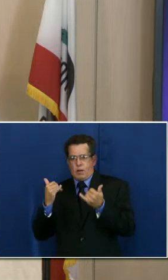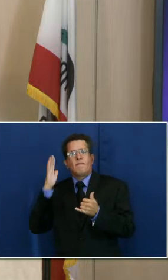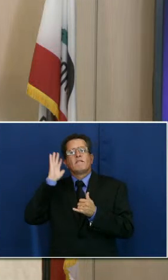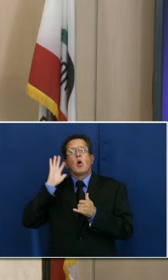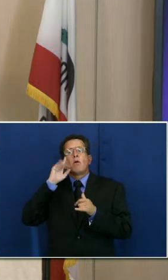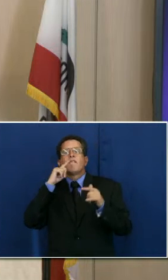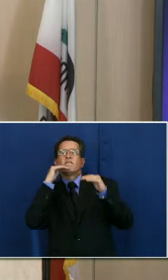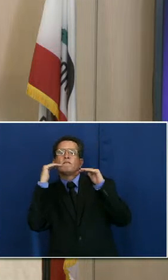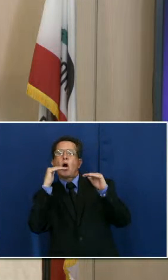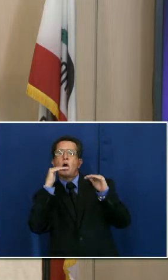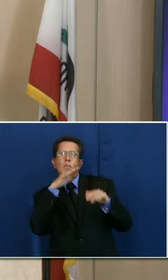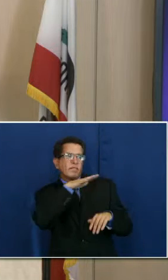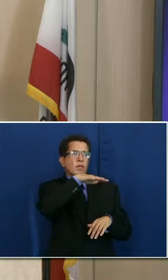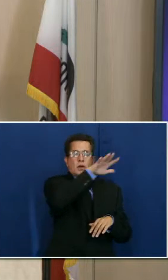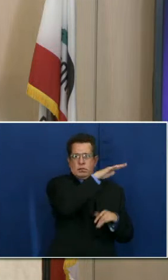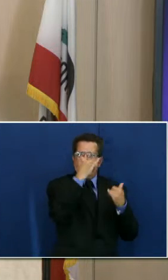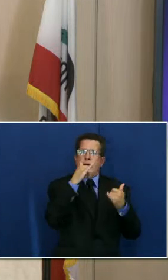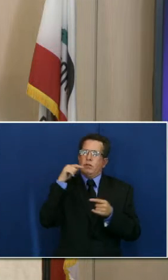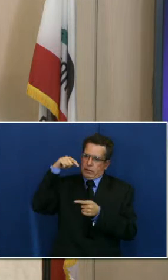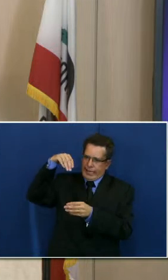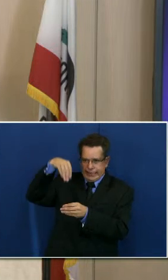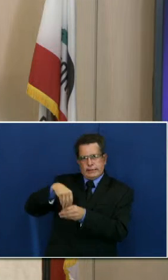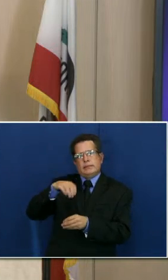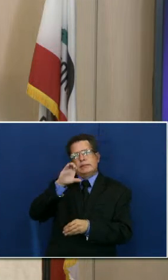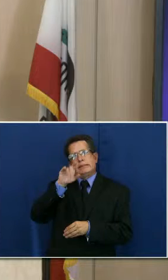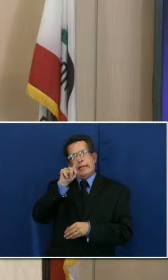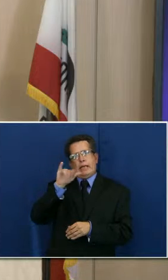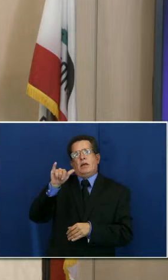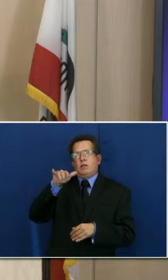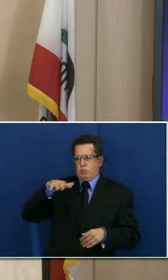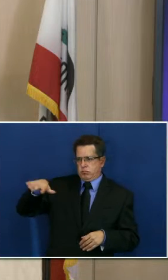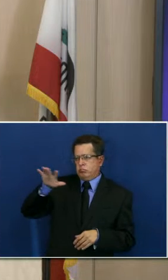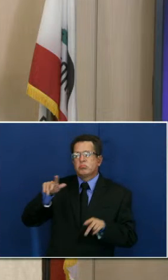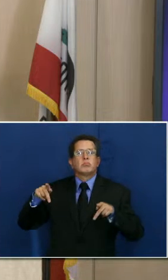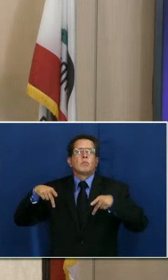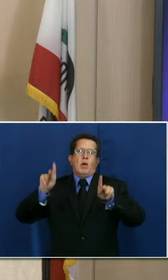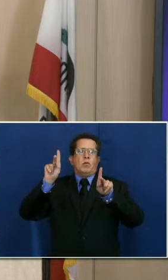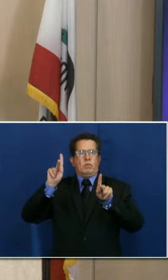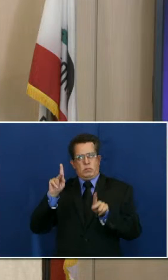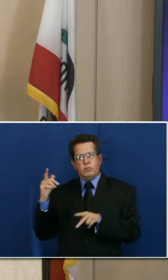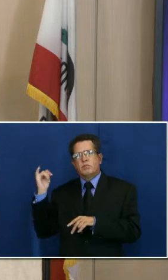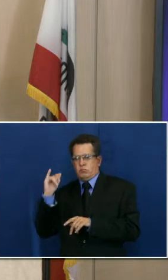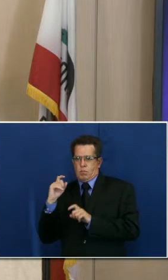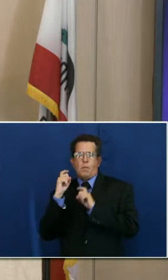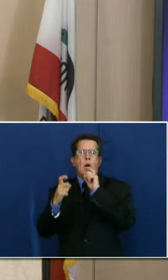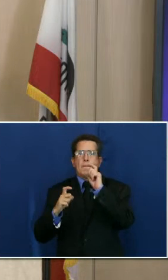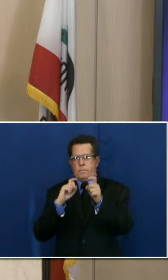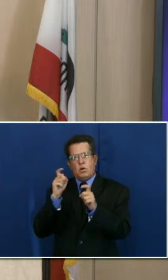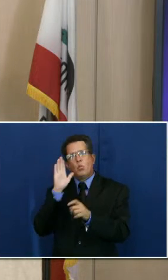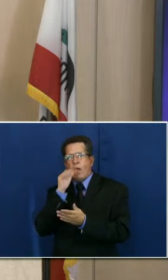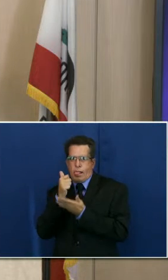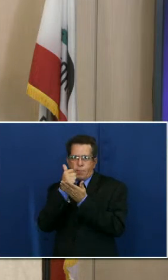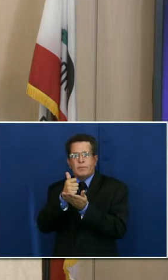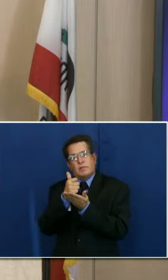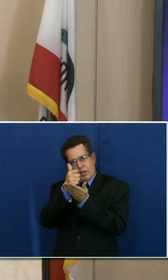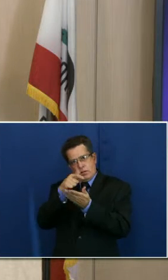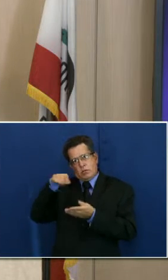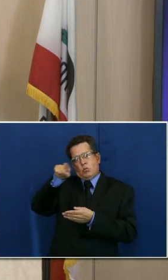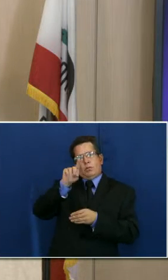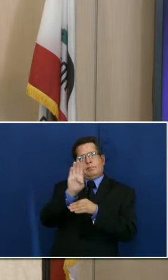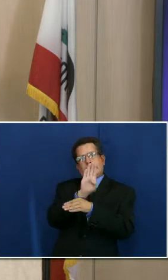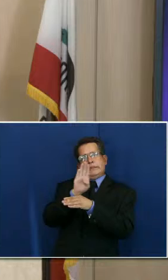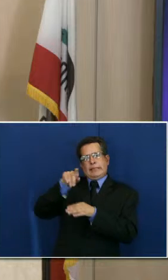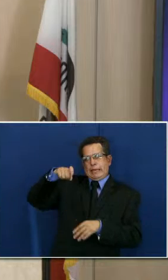unincorporated area to businesses and cities throughout San Diego County. This program will provide assistance to businesses